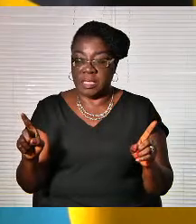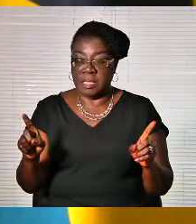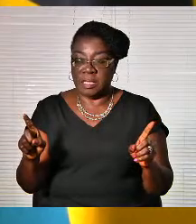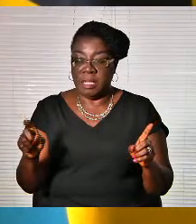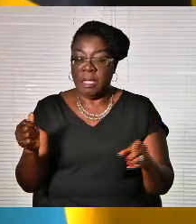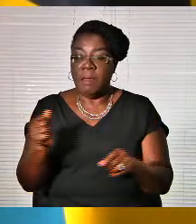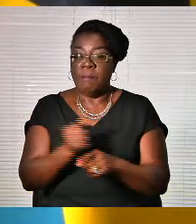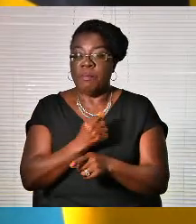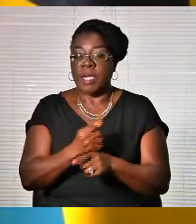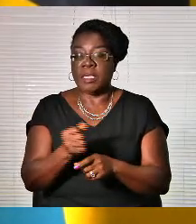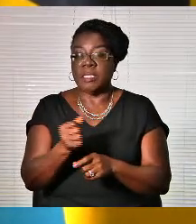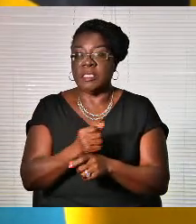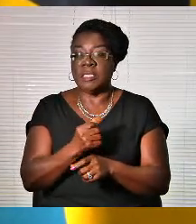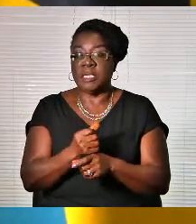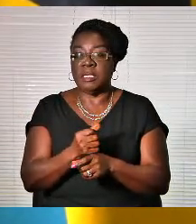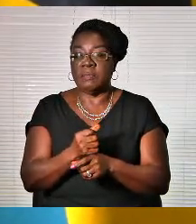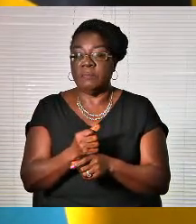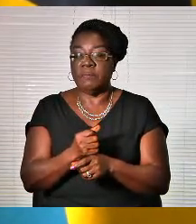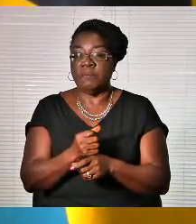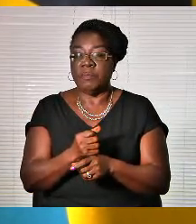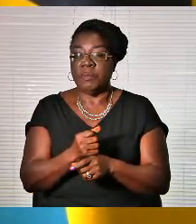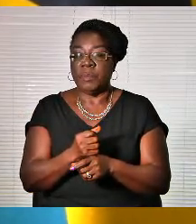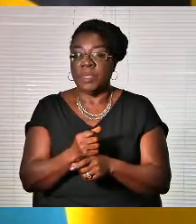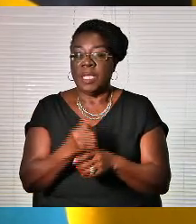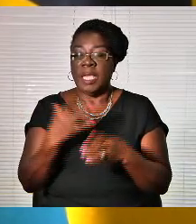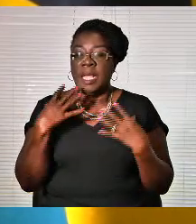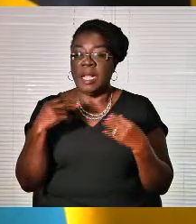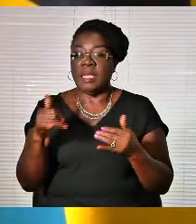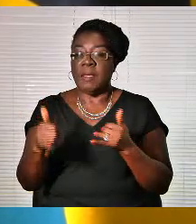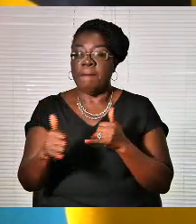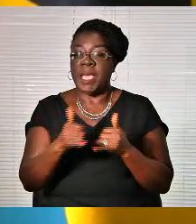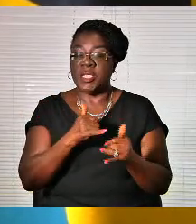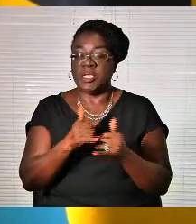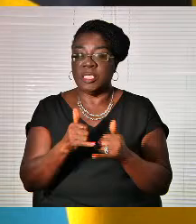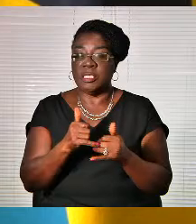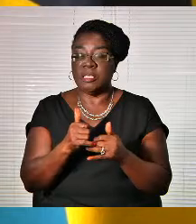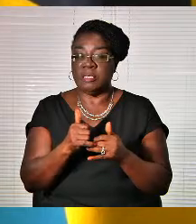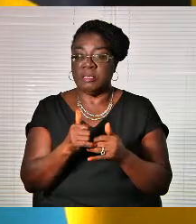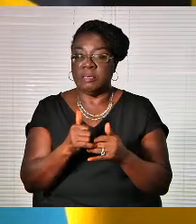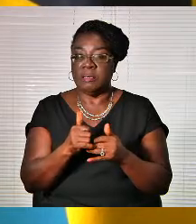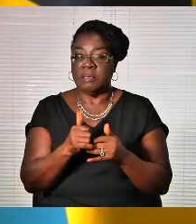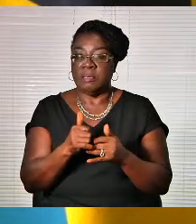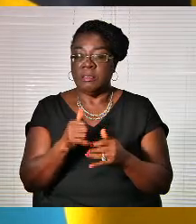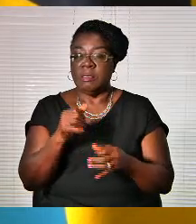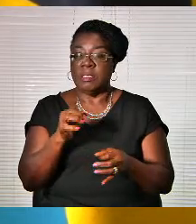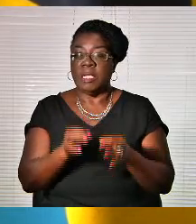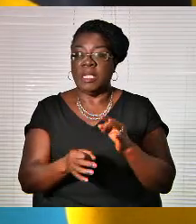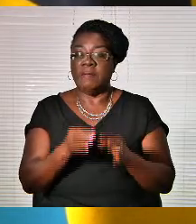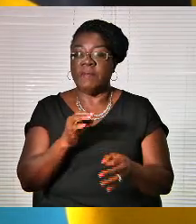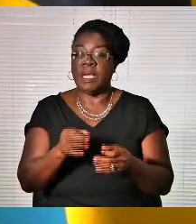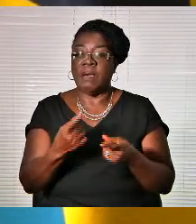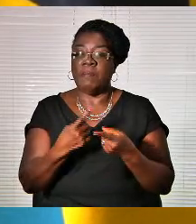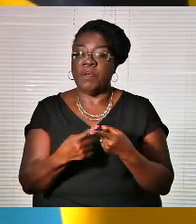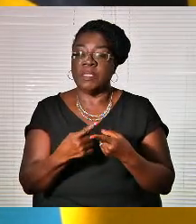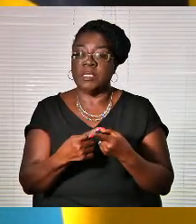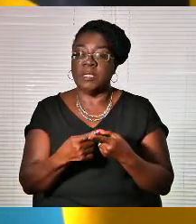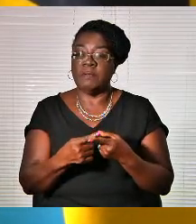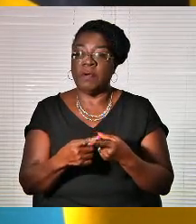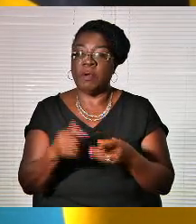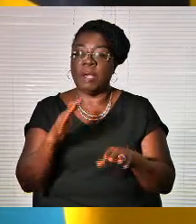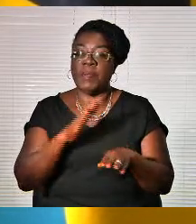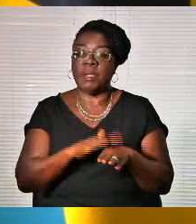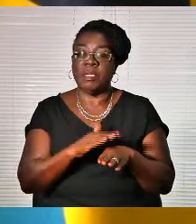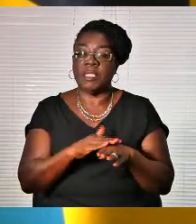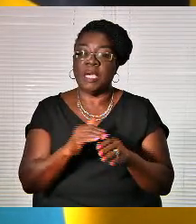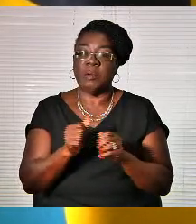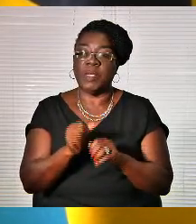practicing infection prevention control measures to ensure that they are, if they are positive or in contact with someone who is positive